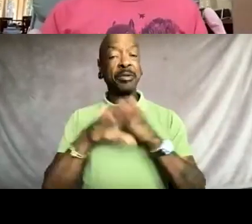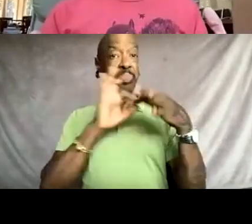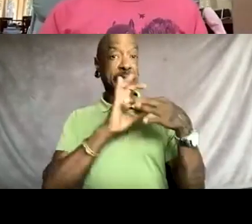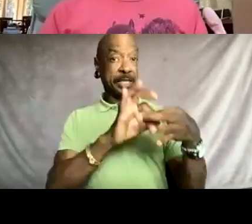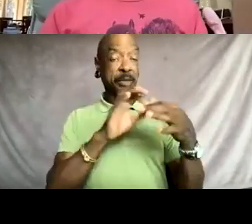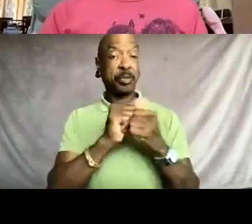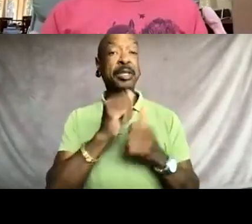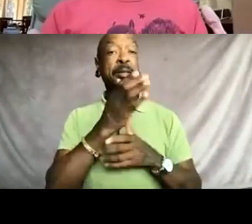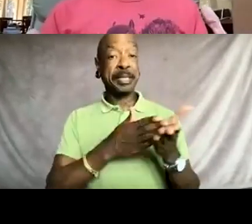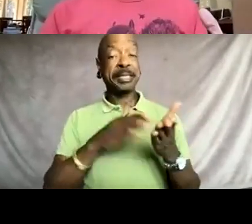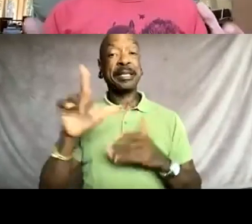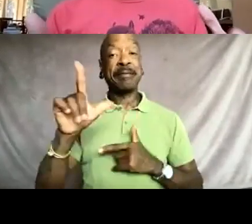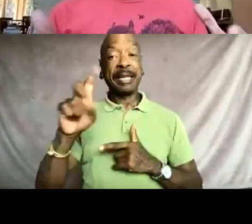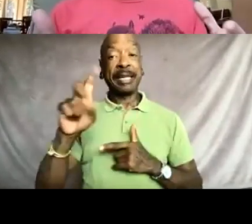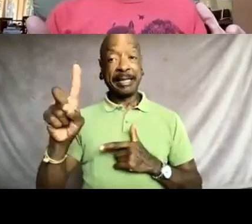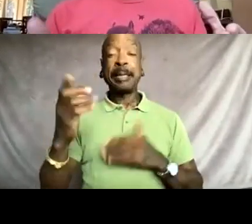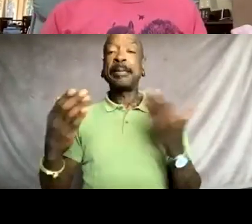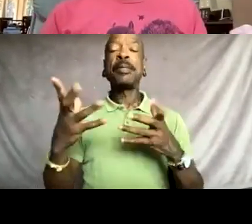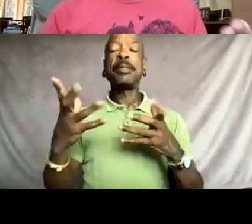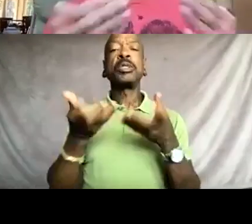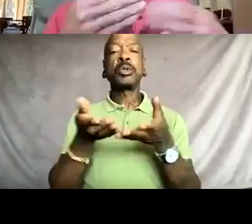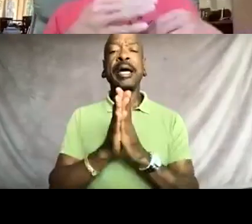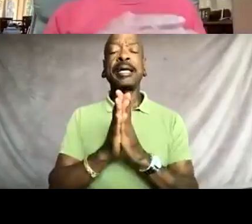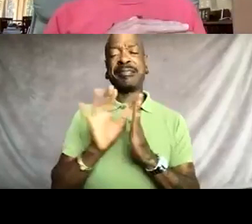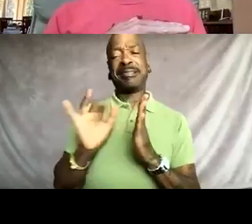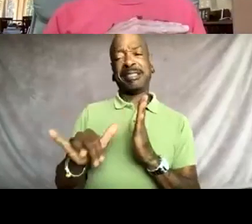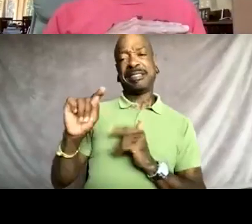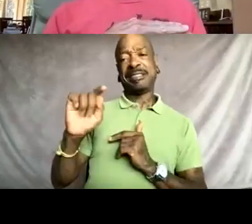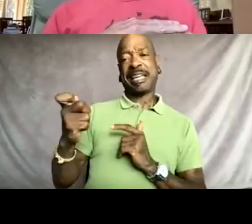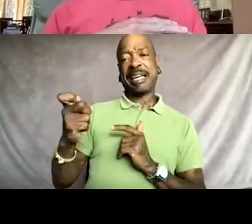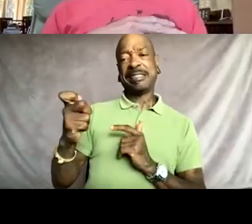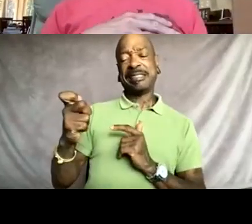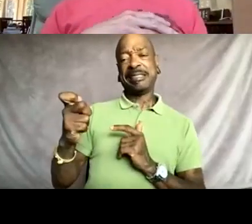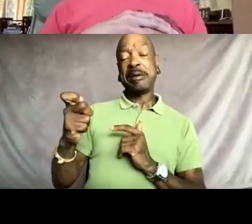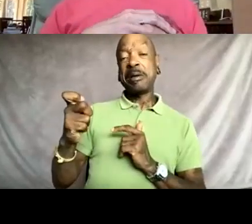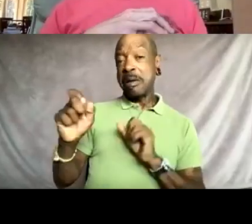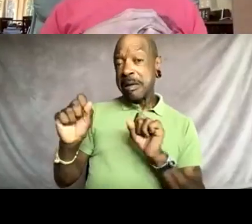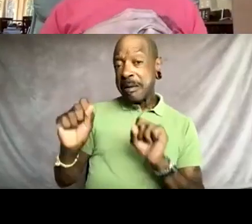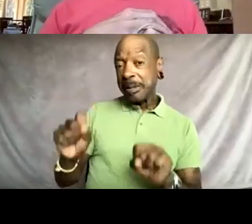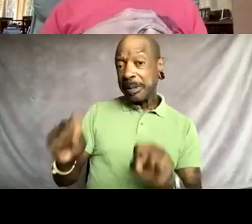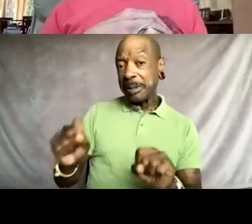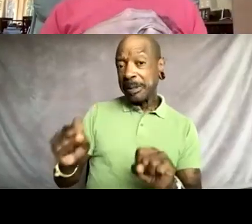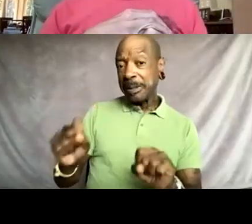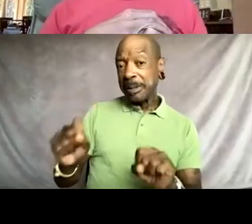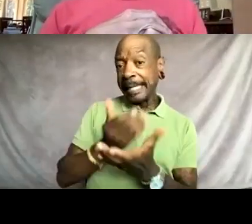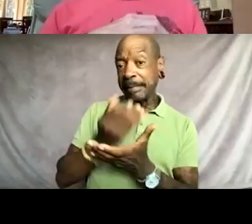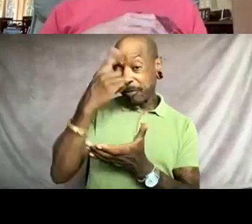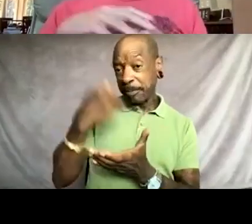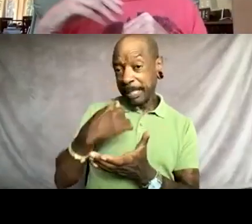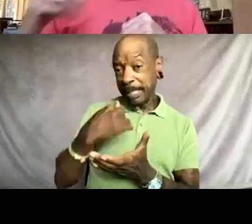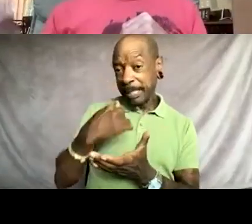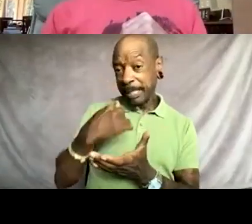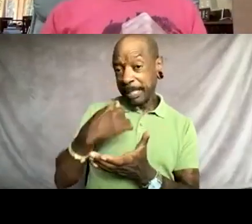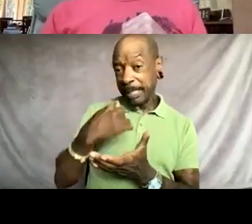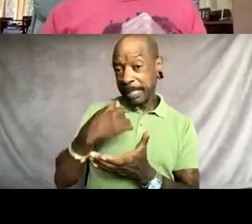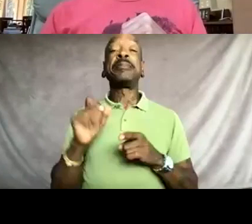with a piece of land, you might want to ask, okay, is this taxable income to me? The way it tends to come up is if you're